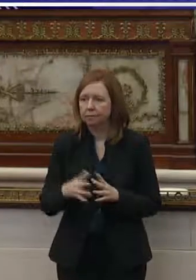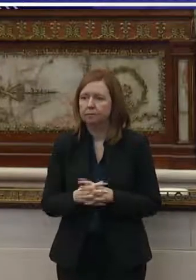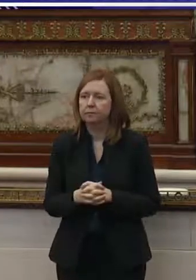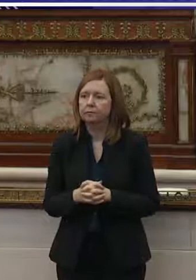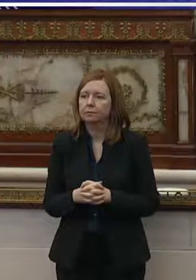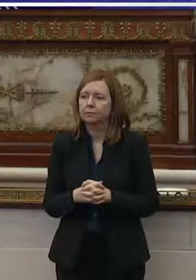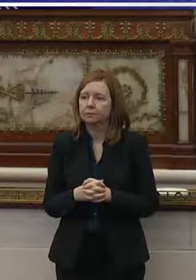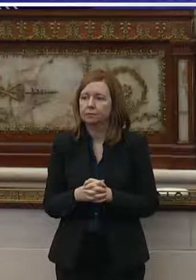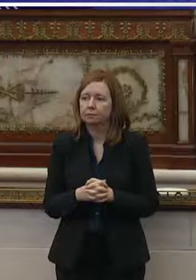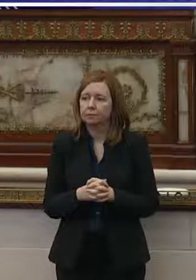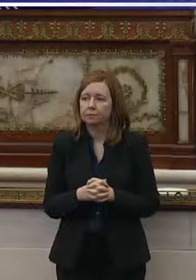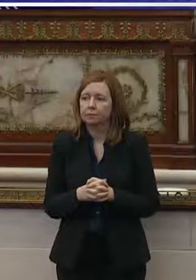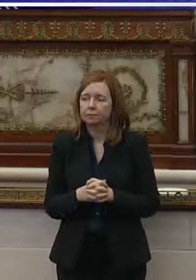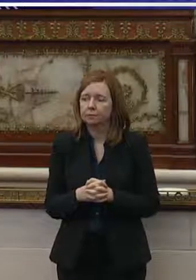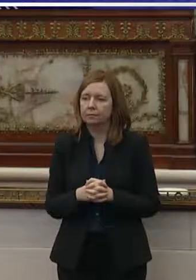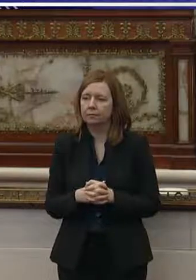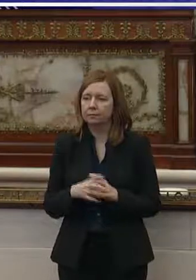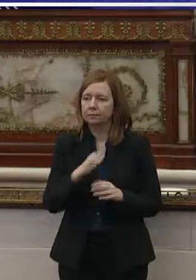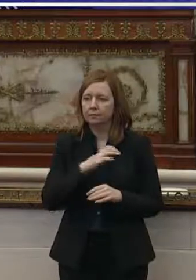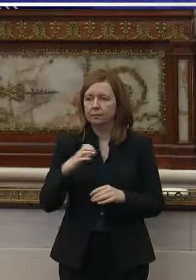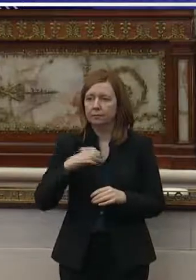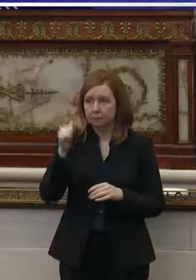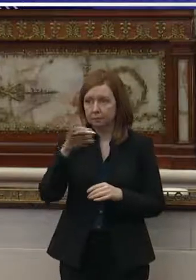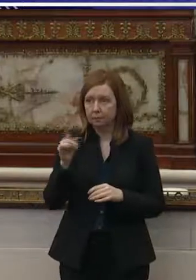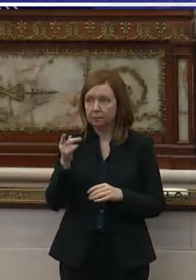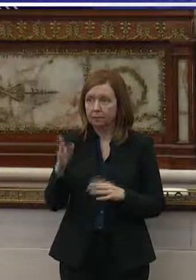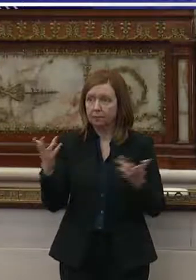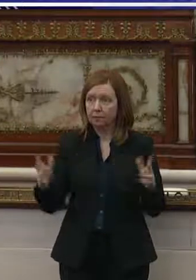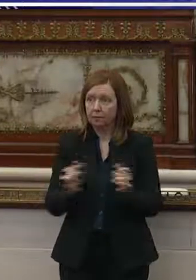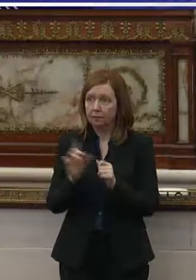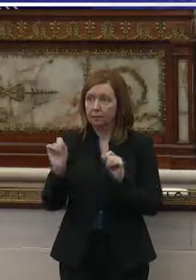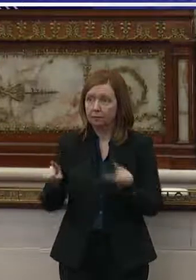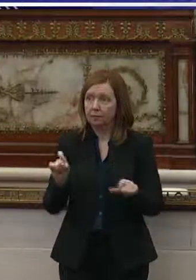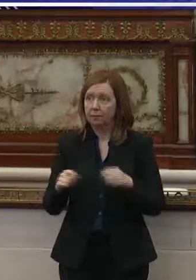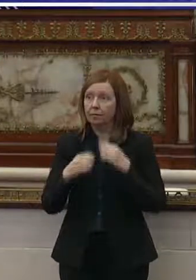Yes, ma'am. Councilman Dom, were you done with your questions?